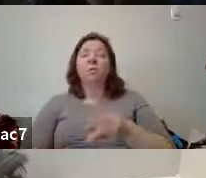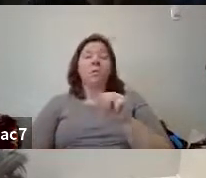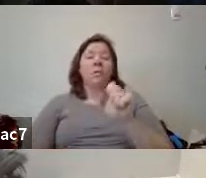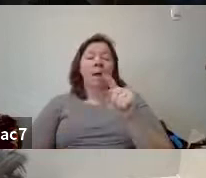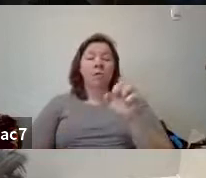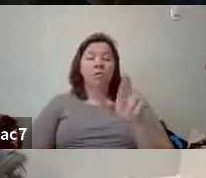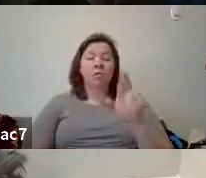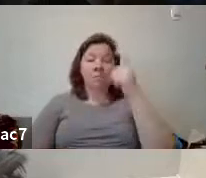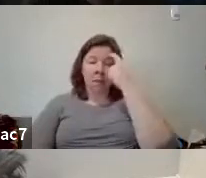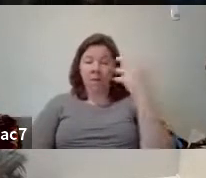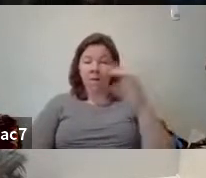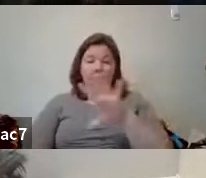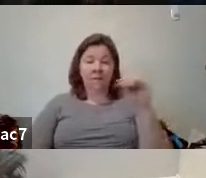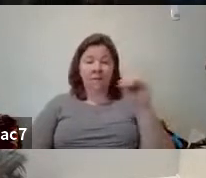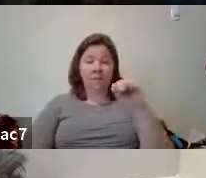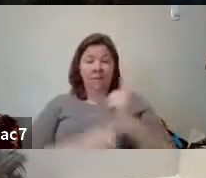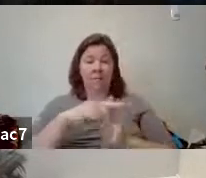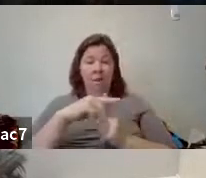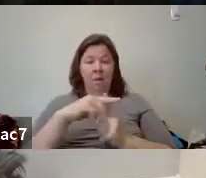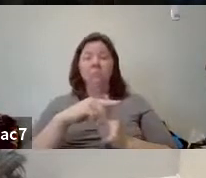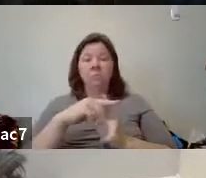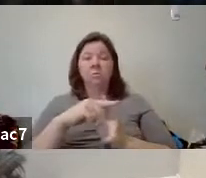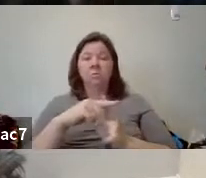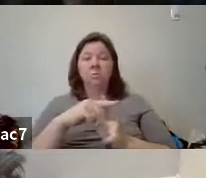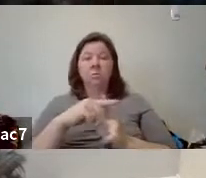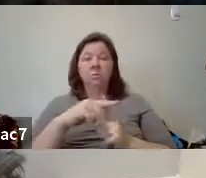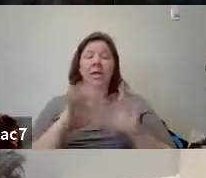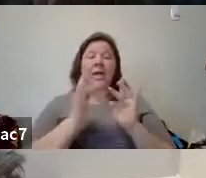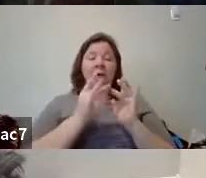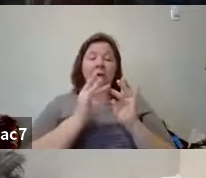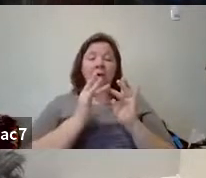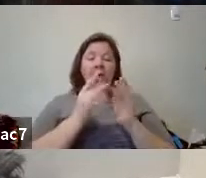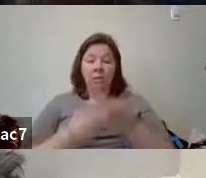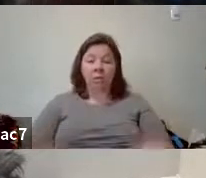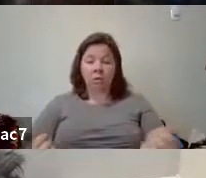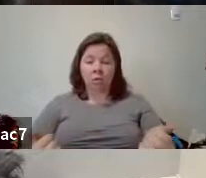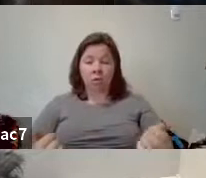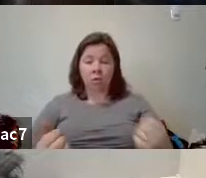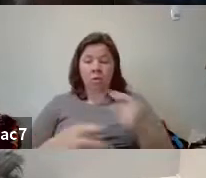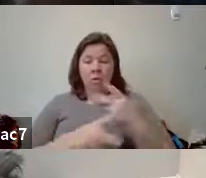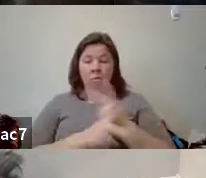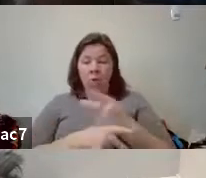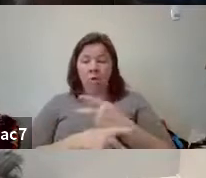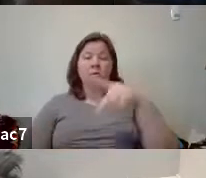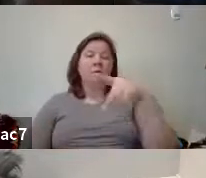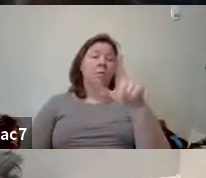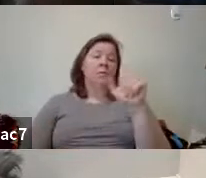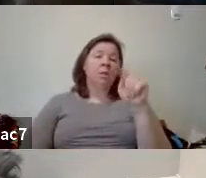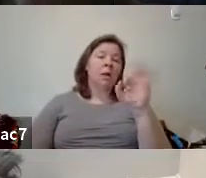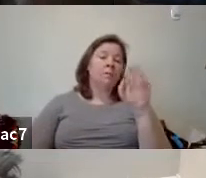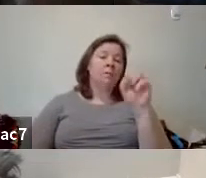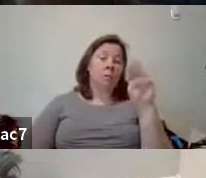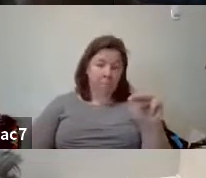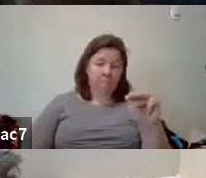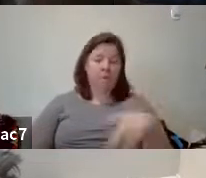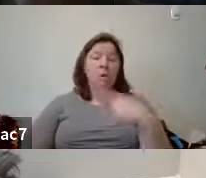like the 50 plus different total internet solution products and platforms and what we call portfolios